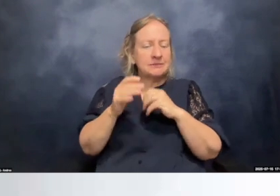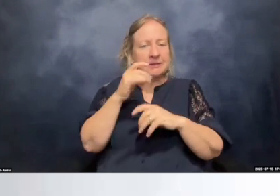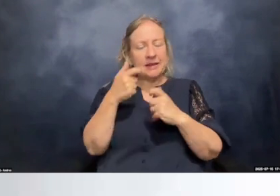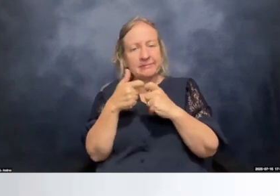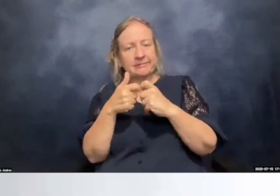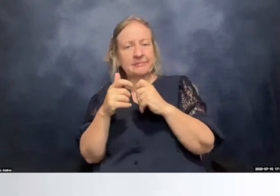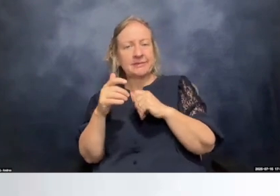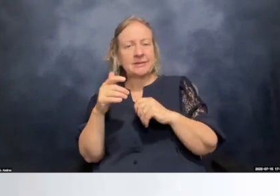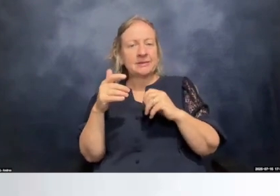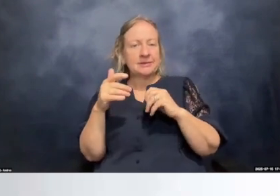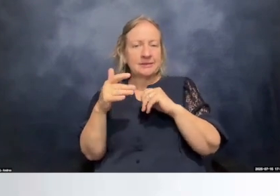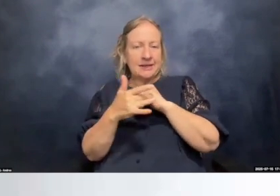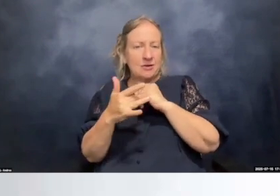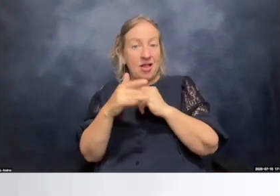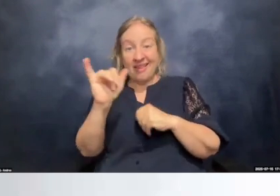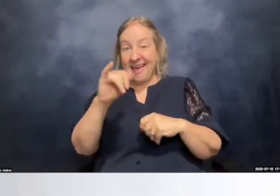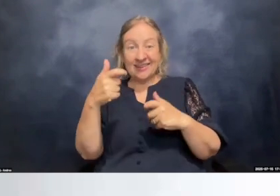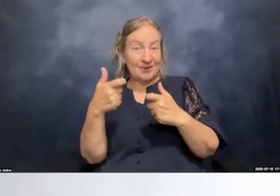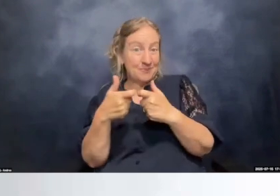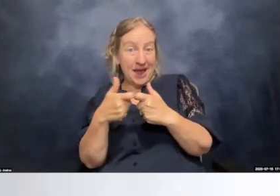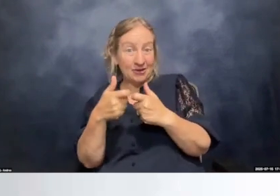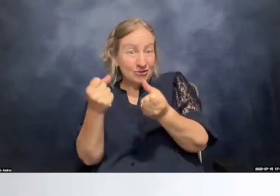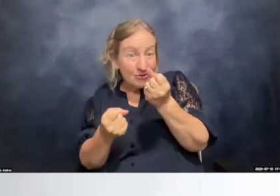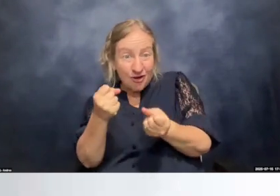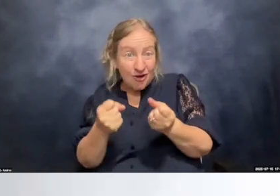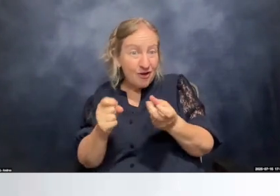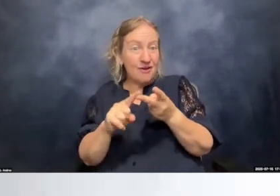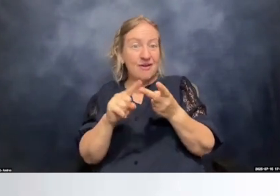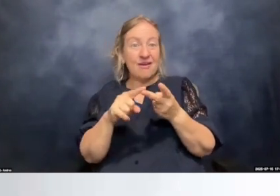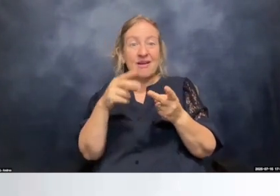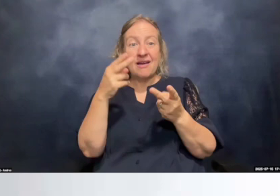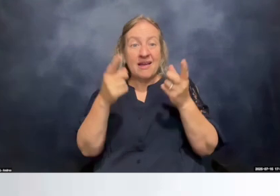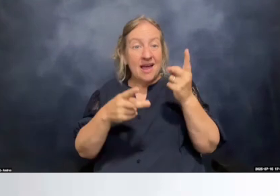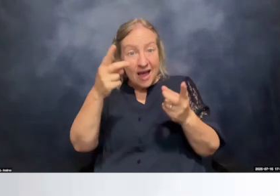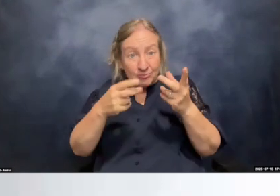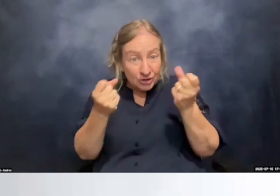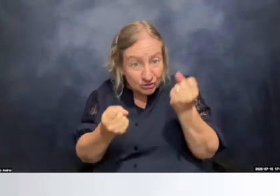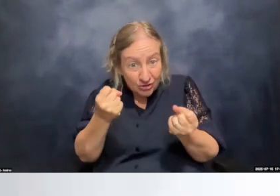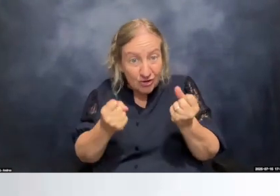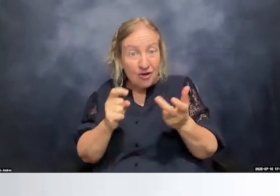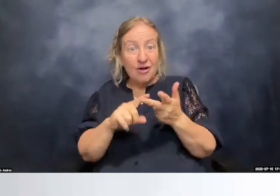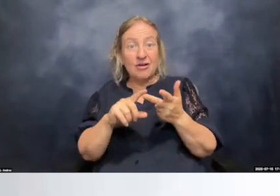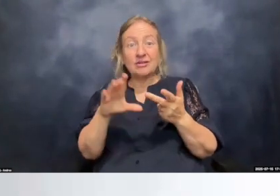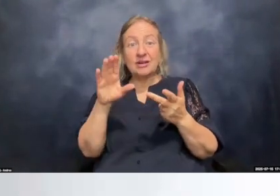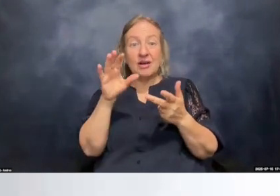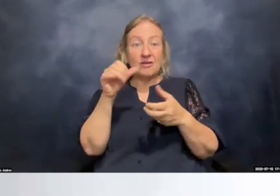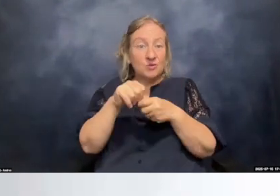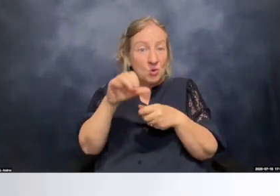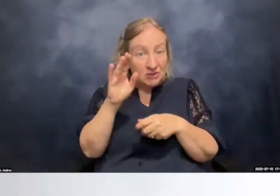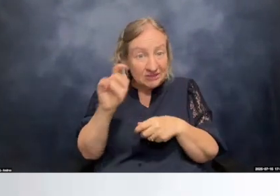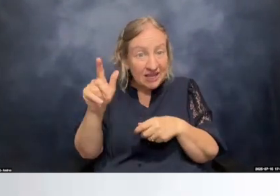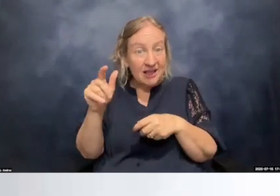vehicles, plug-in hybrids, and fuel cell vehicles, as well as solar power systems. Without